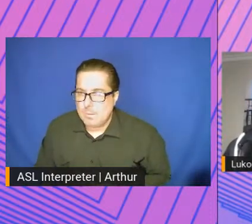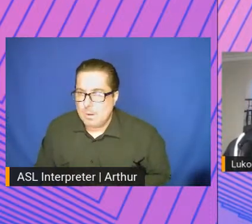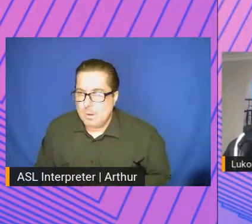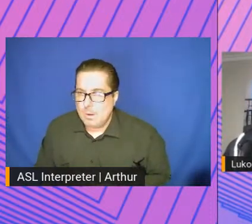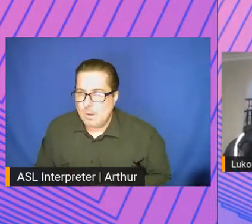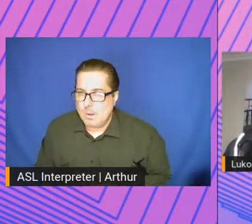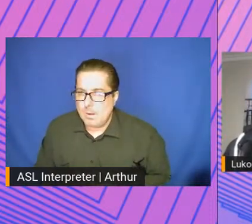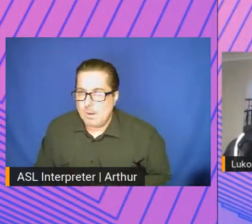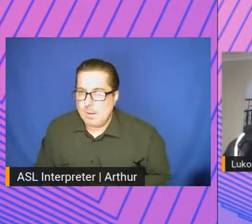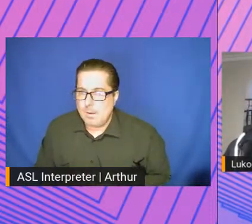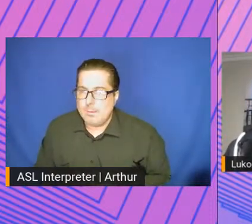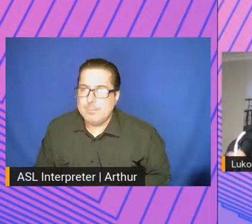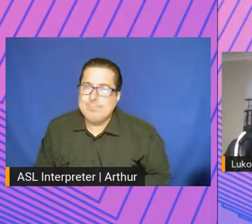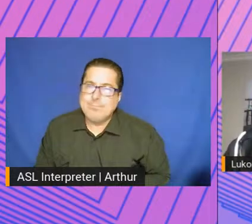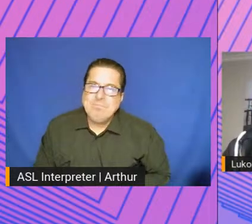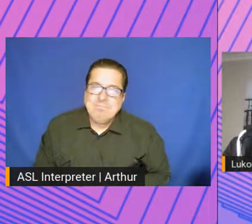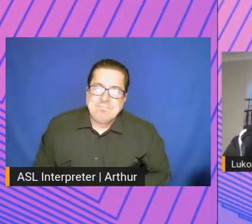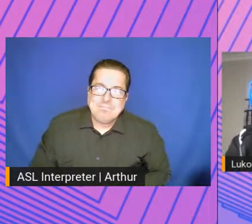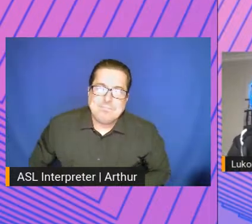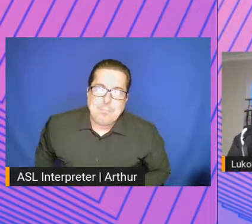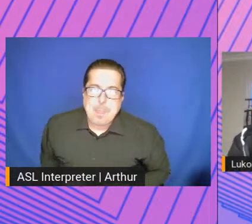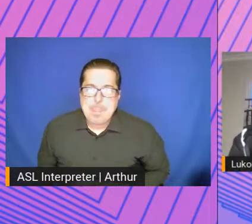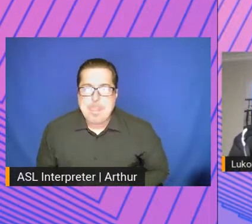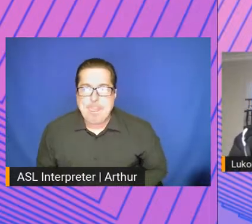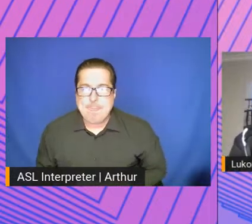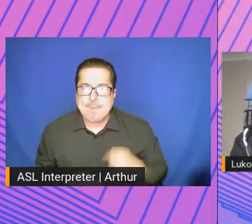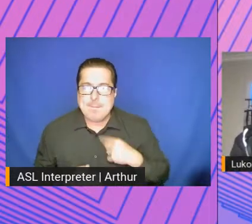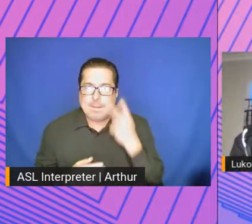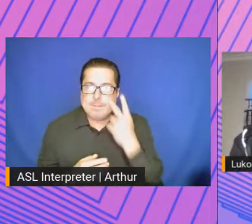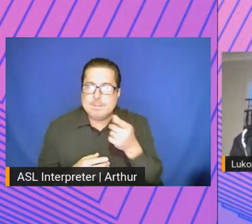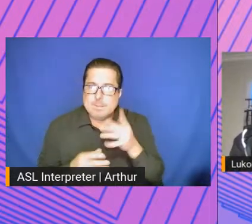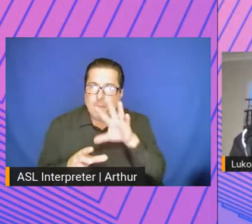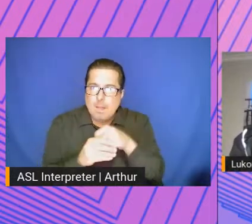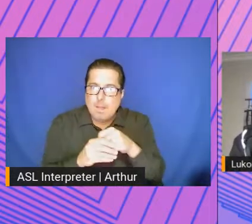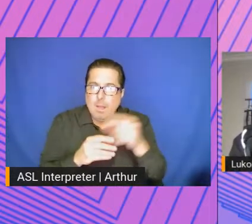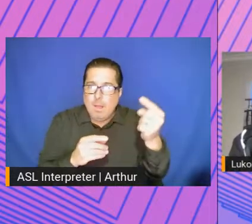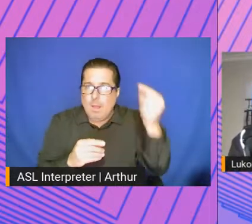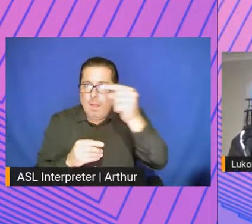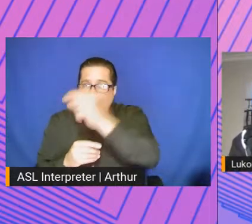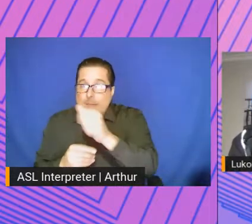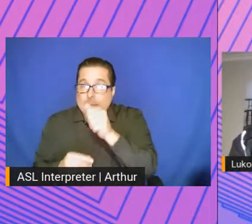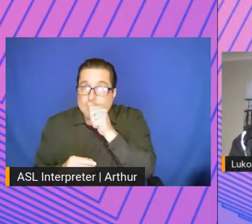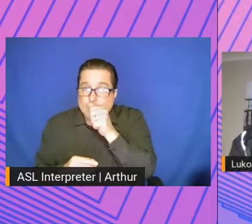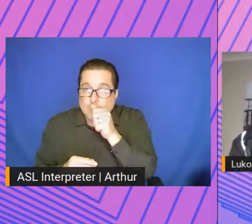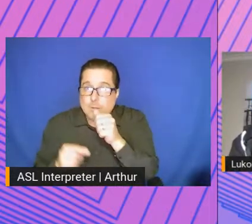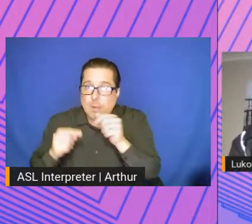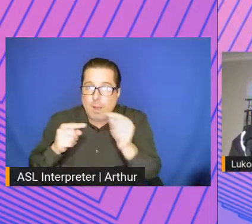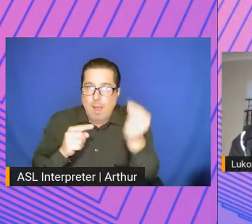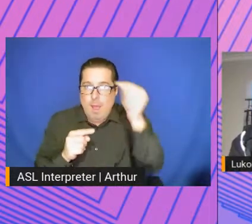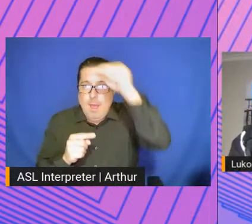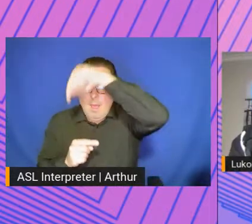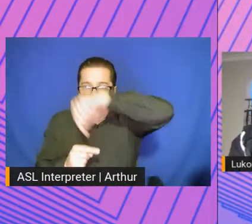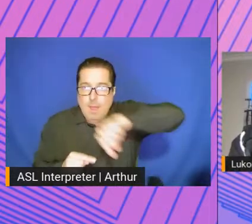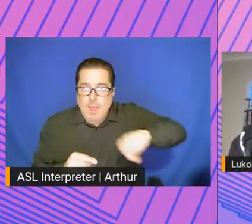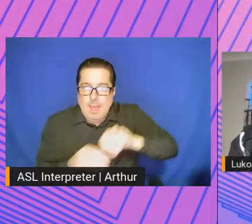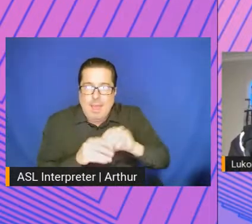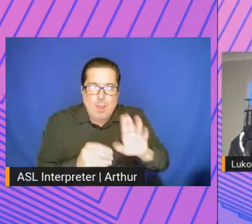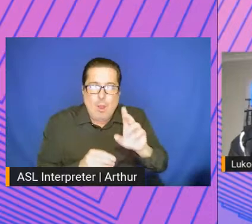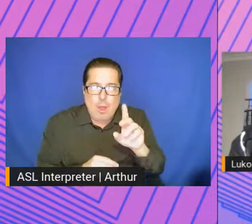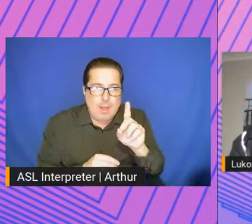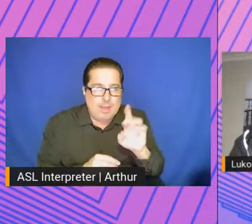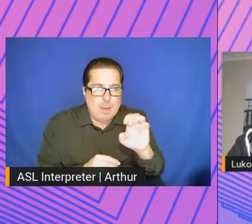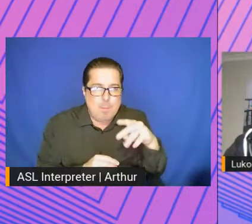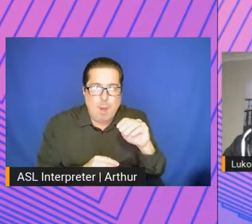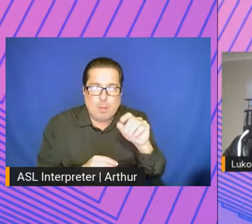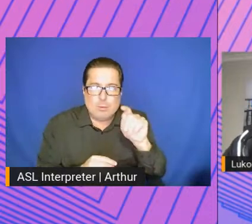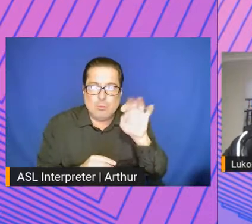which will generate the sealed secret. And that sealed secret can now be stored in your Git repository, and no one will be able to derive the real